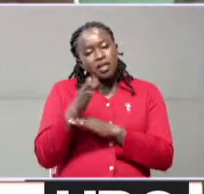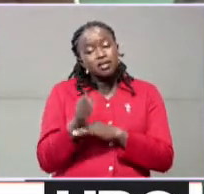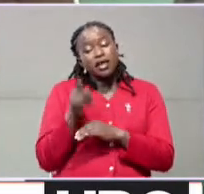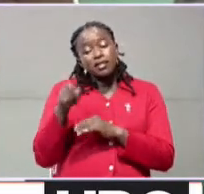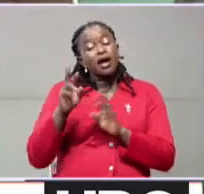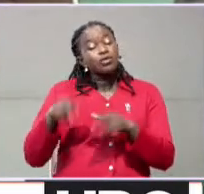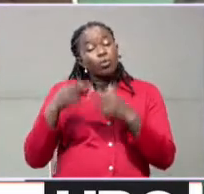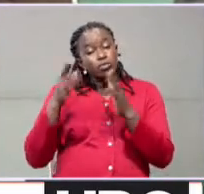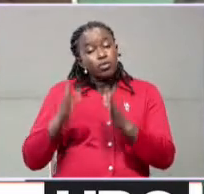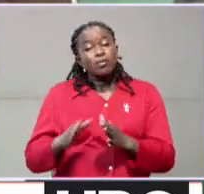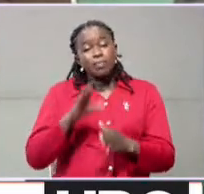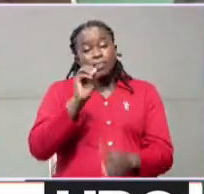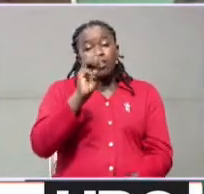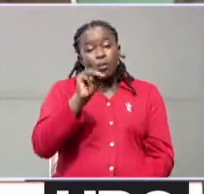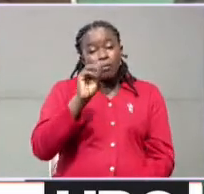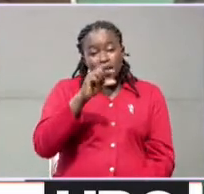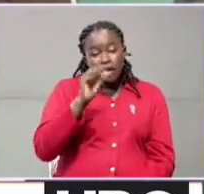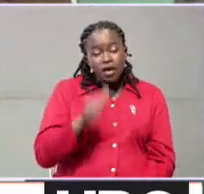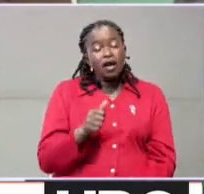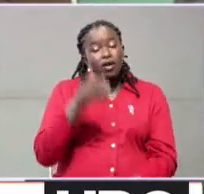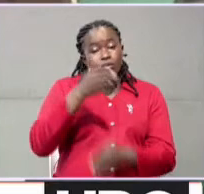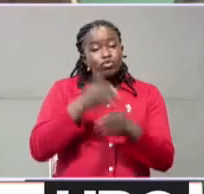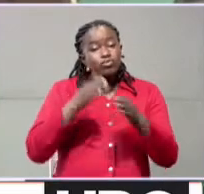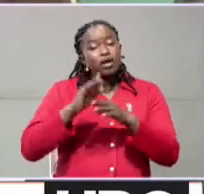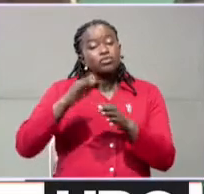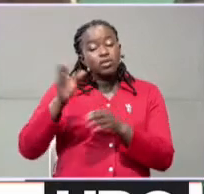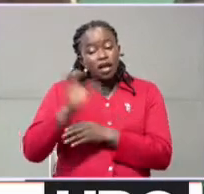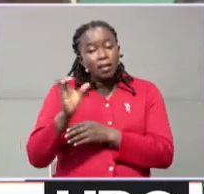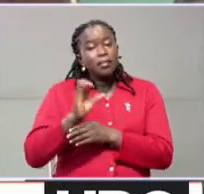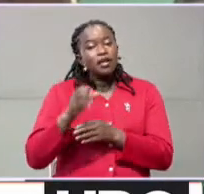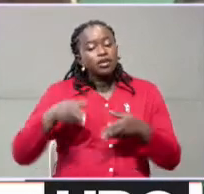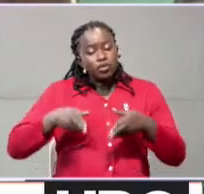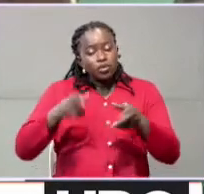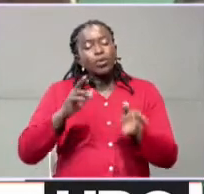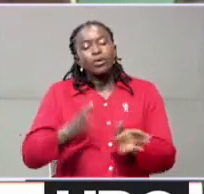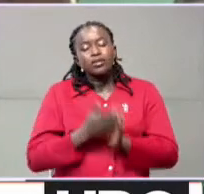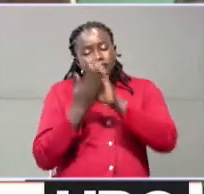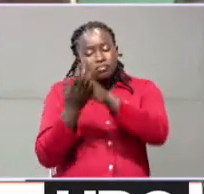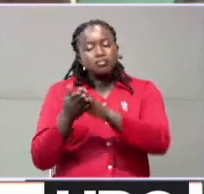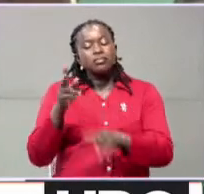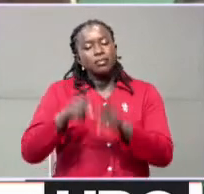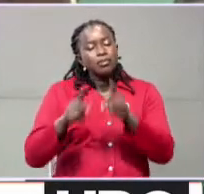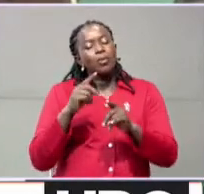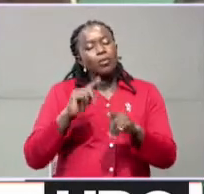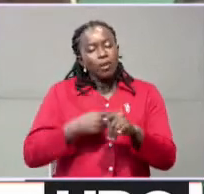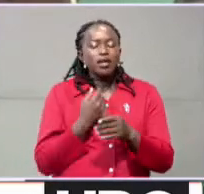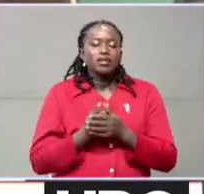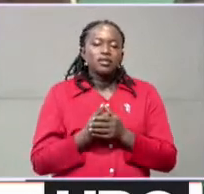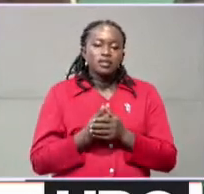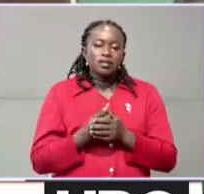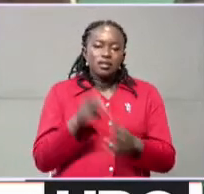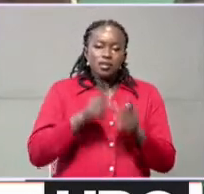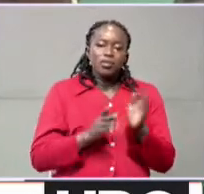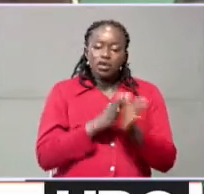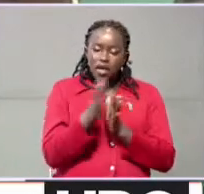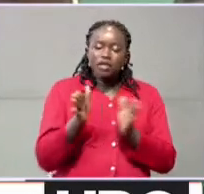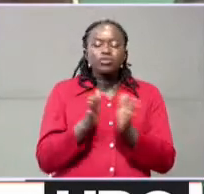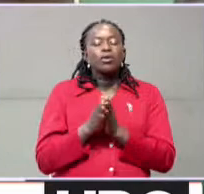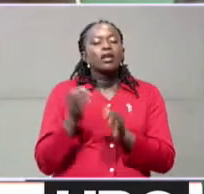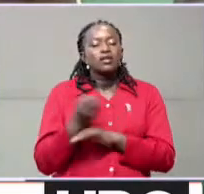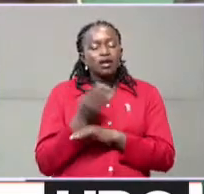contractor omega construction company hand over the road to the people of nakasuka and the kaiyunga for use all right thank you